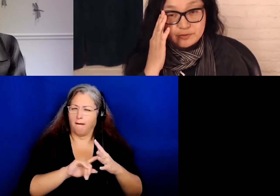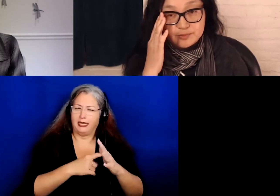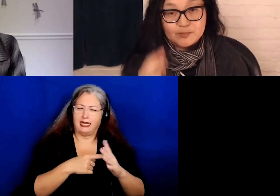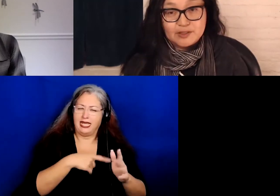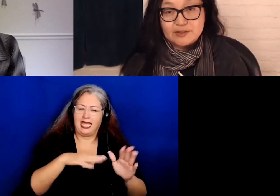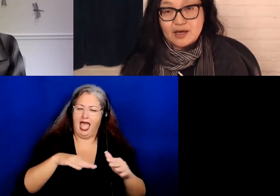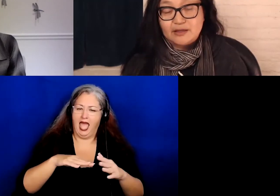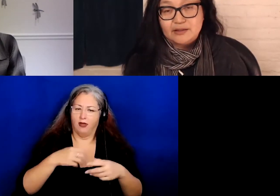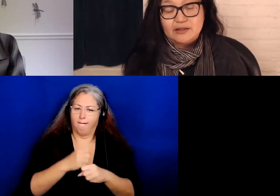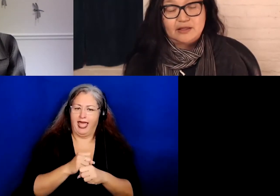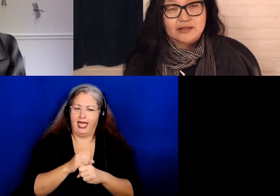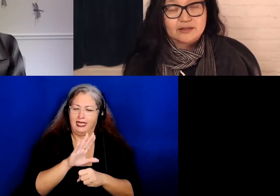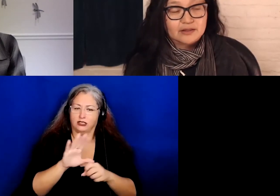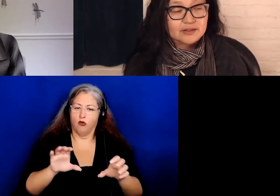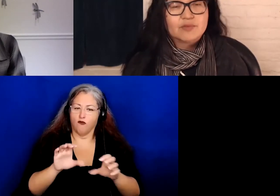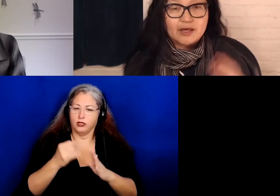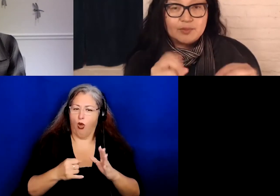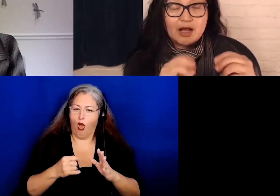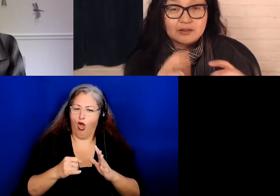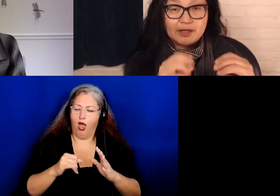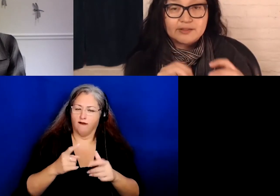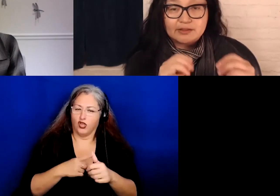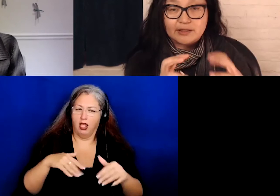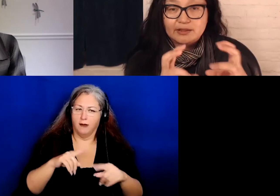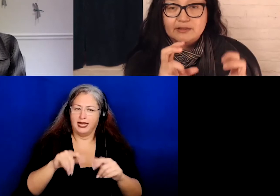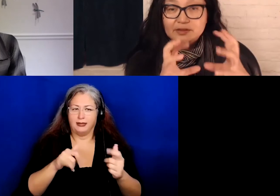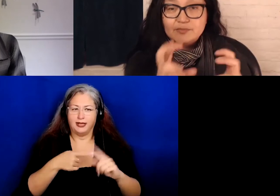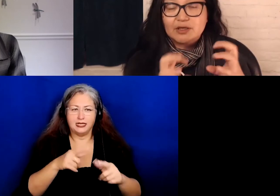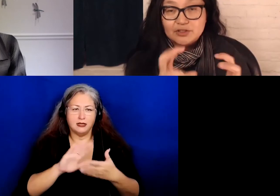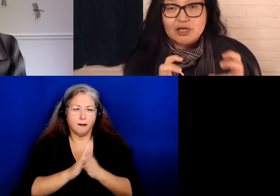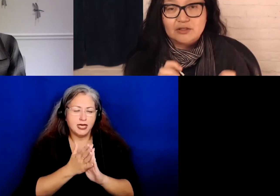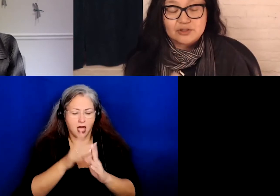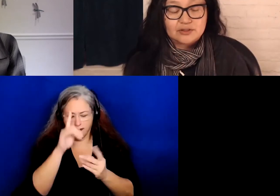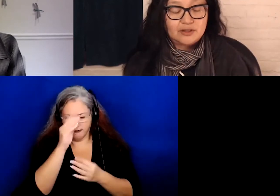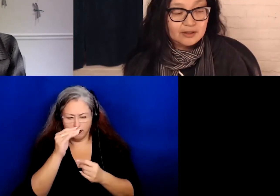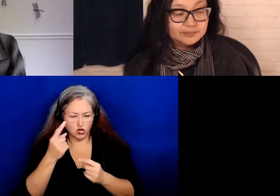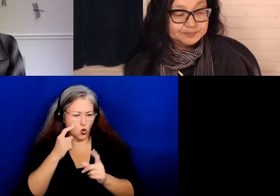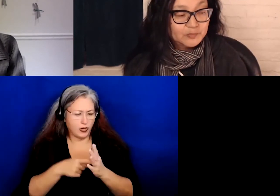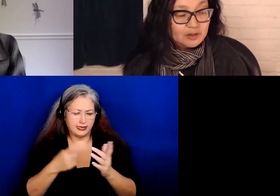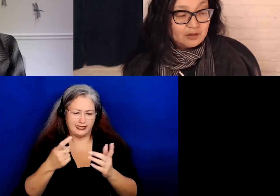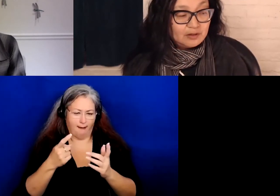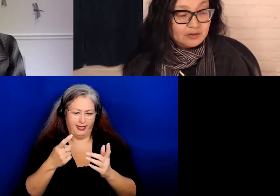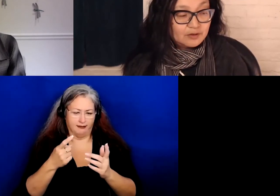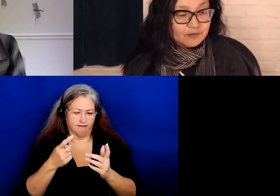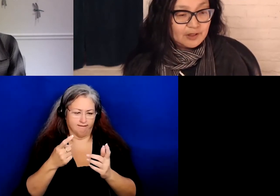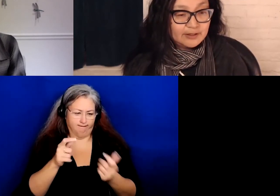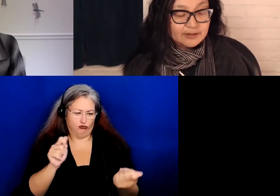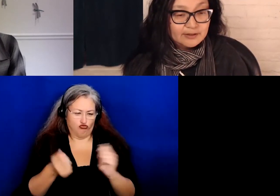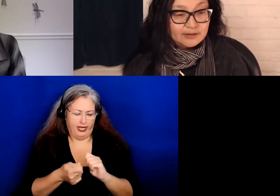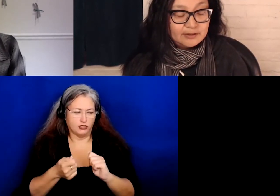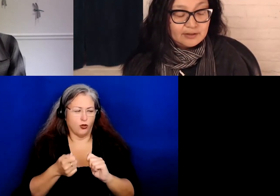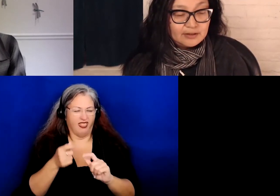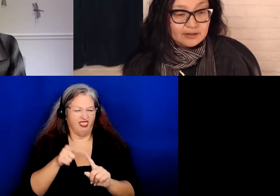made a performance piece yet. Like something had been alchemized, like something had changed. So I feel